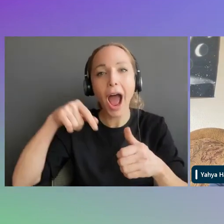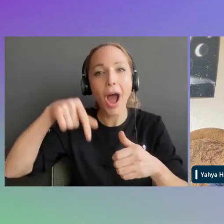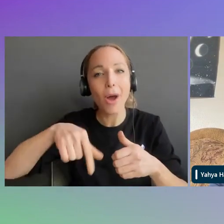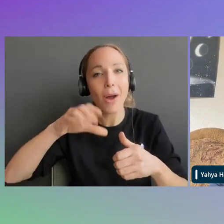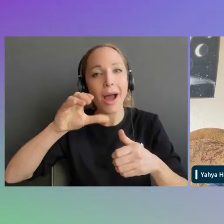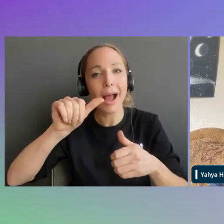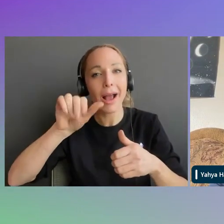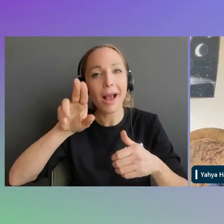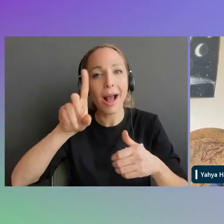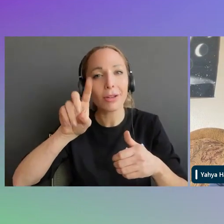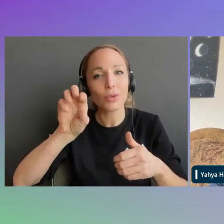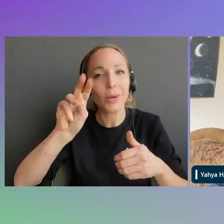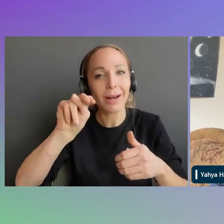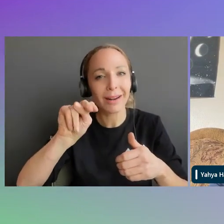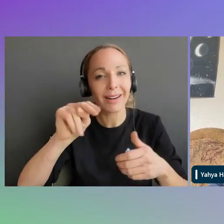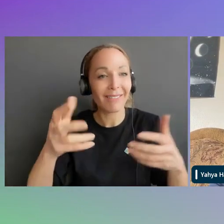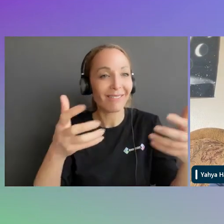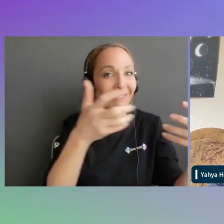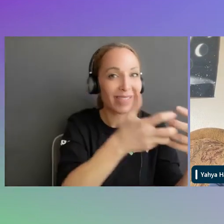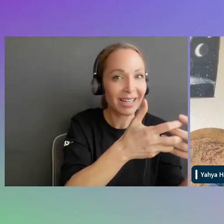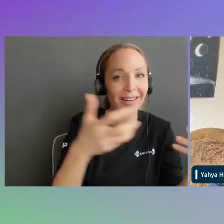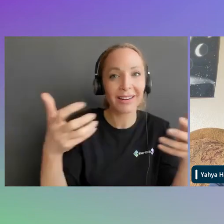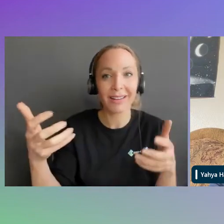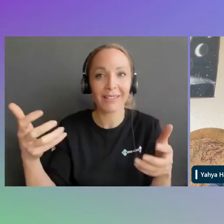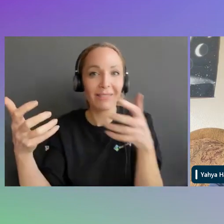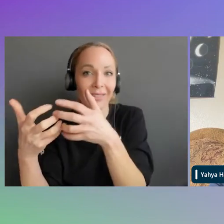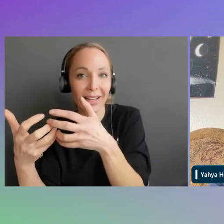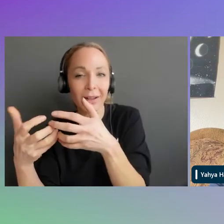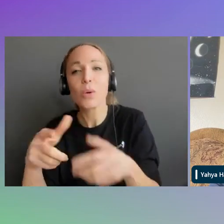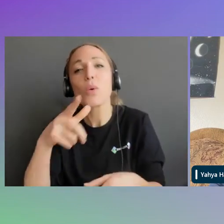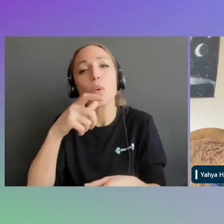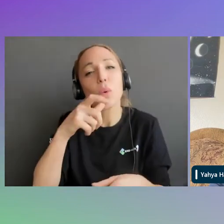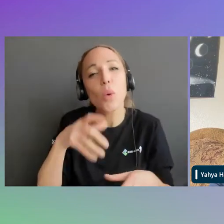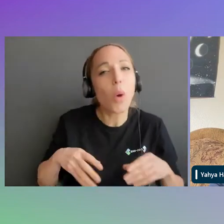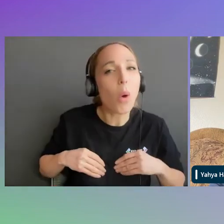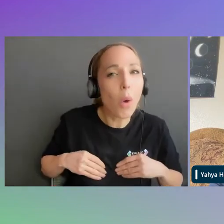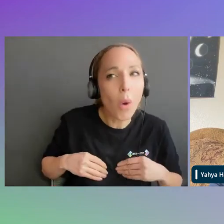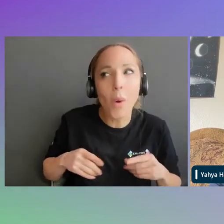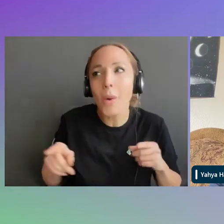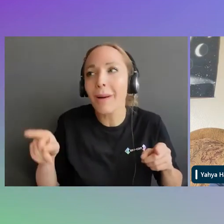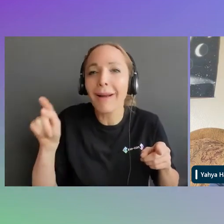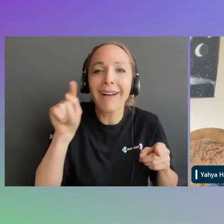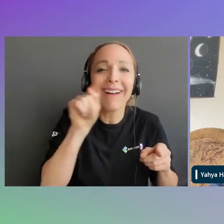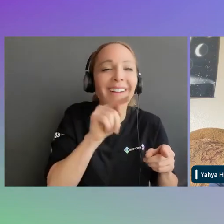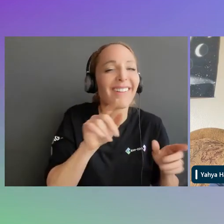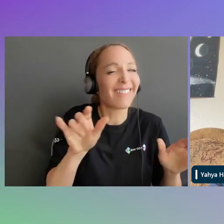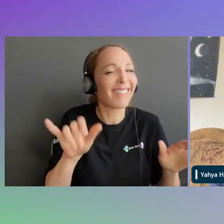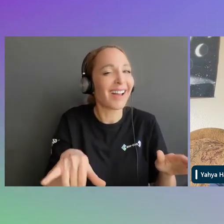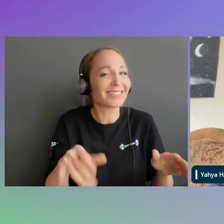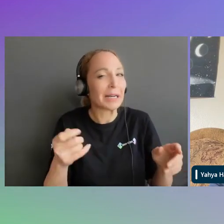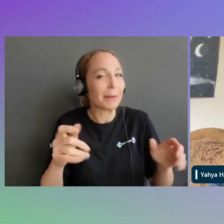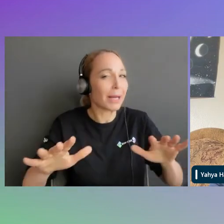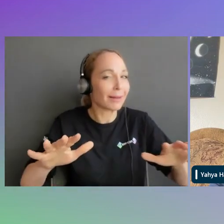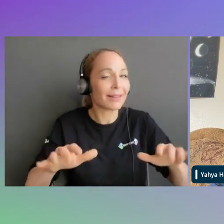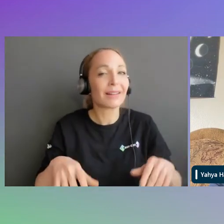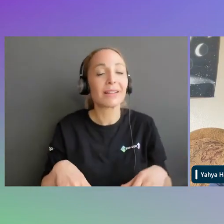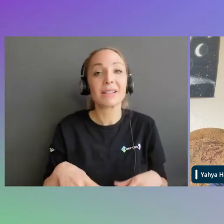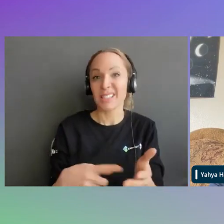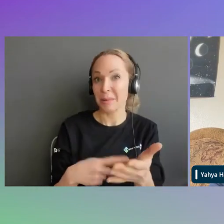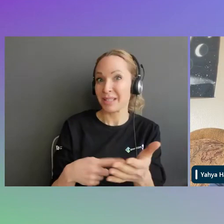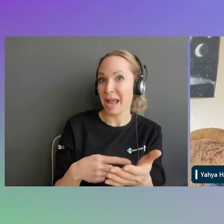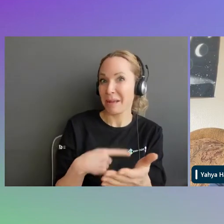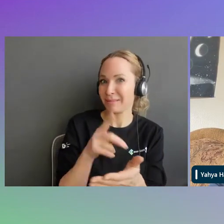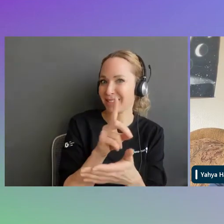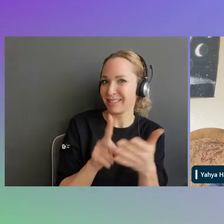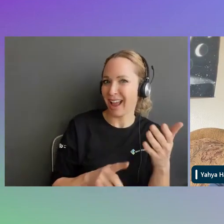regard. One thing I will mention is we've heard kind of a lot of maybe sometimes there's pushback from design, right? If